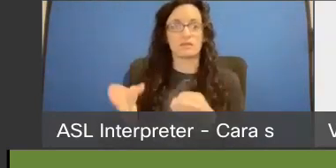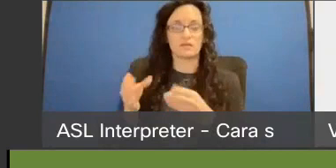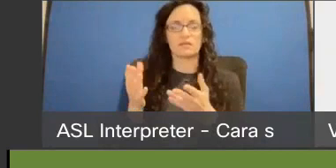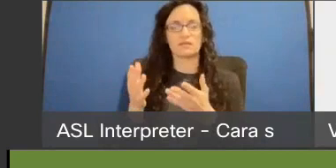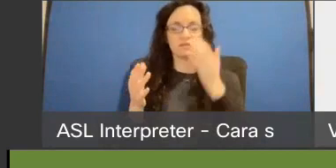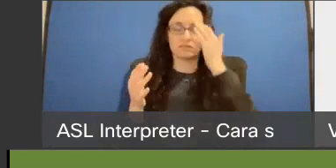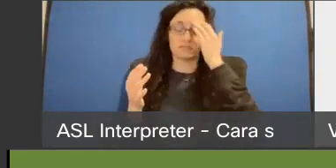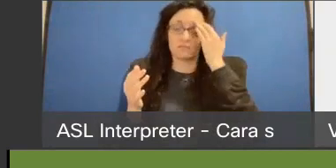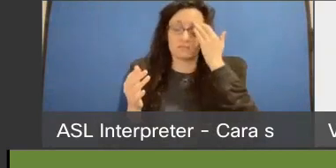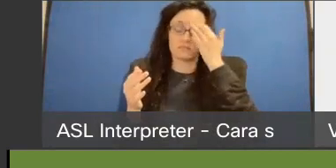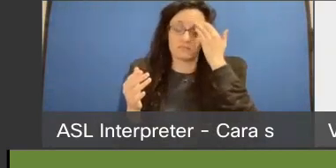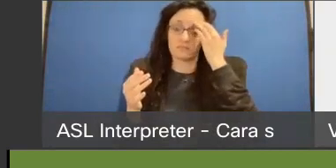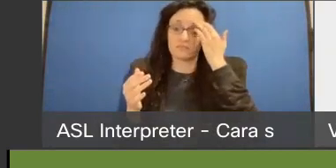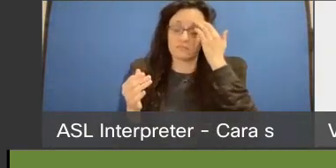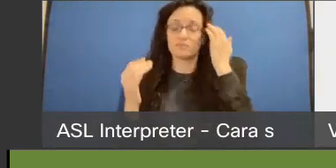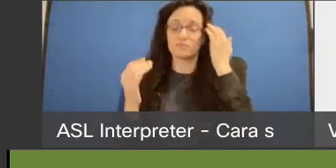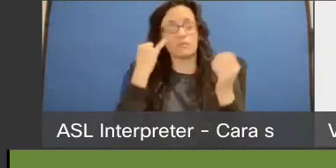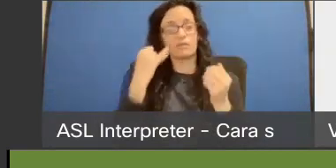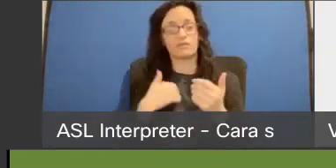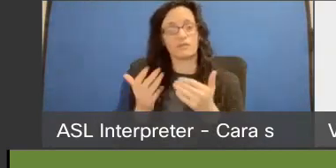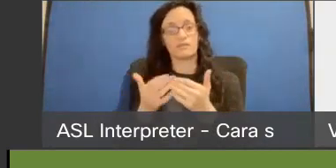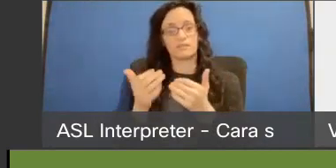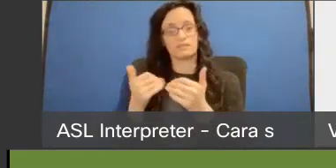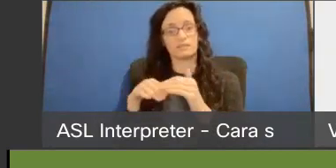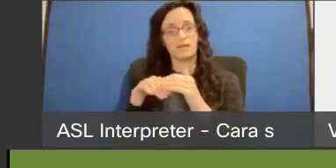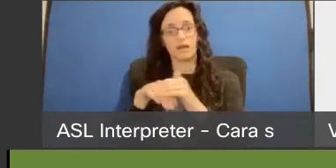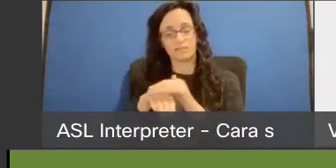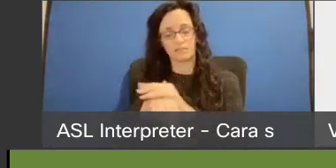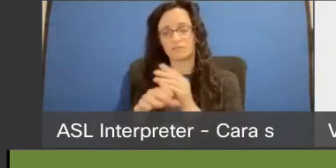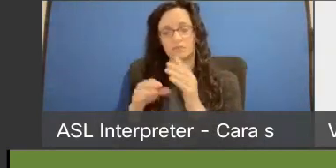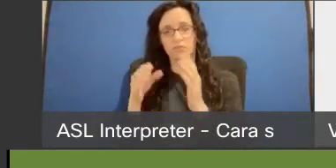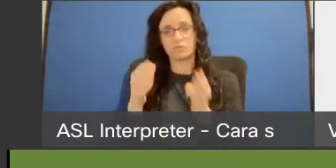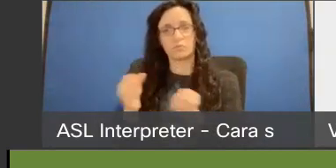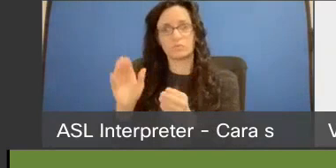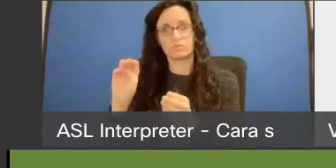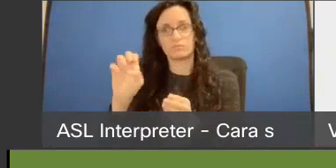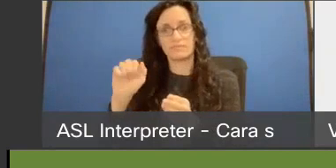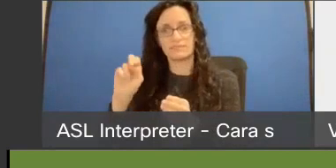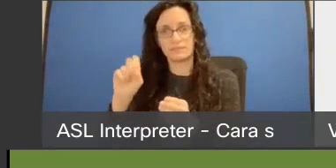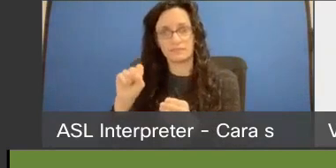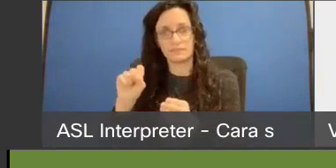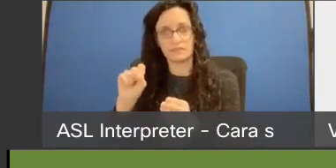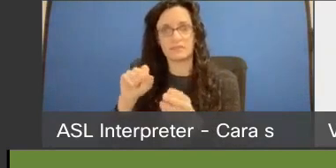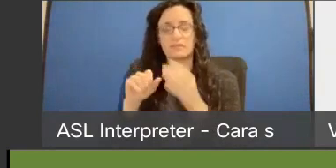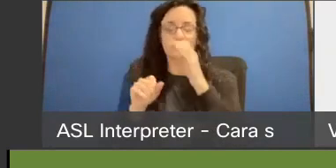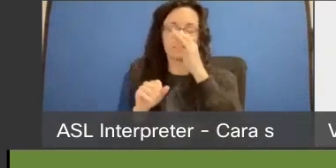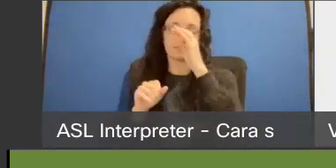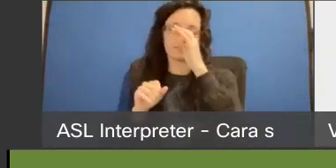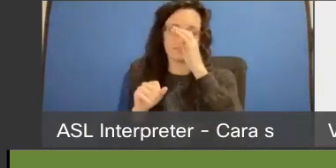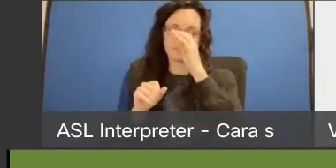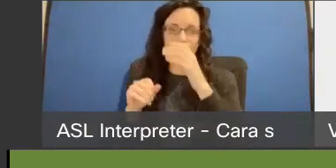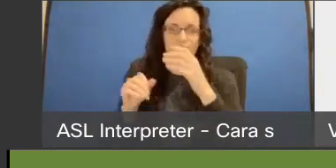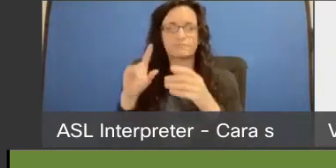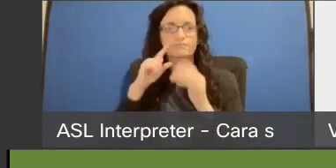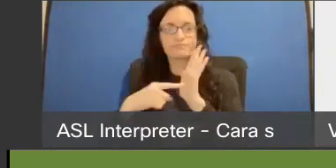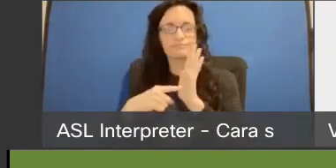having easy access to some means of suicide, you know, bridges that don't have barriers on